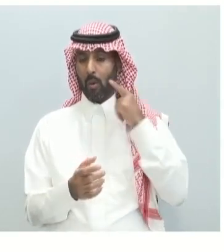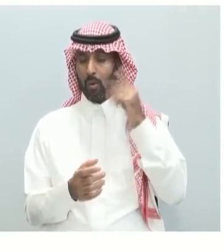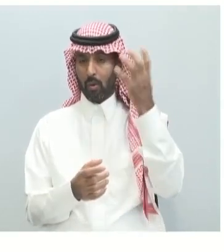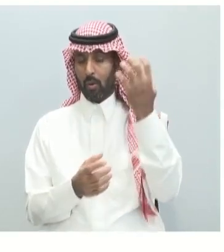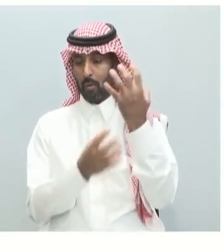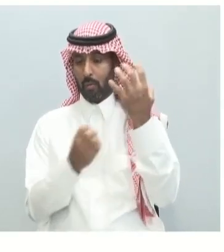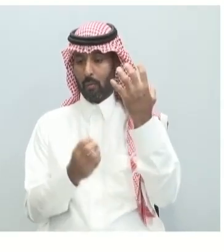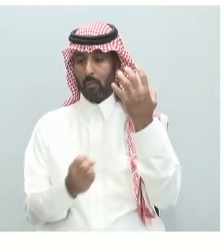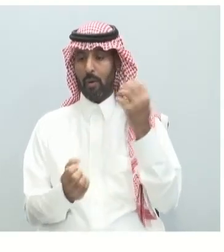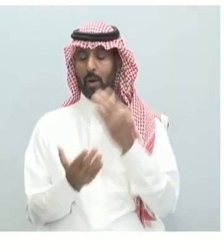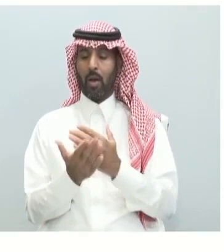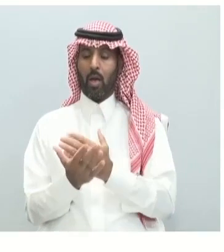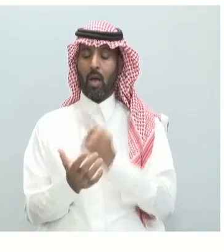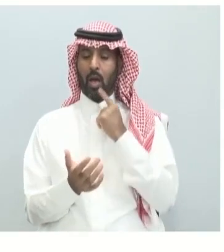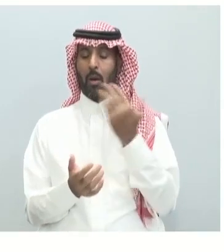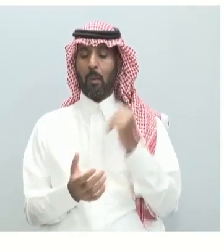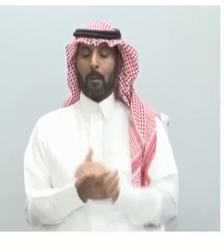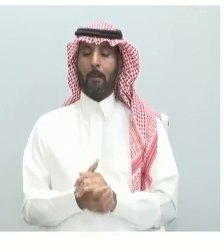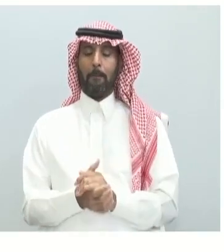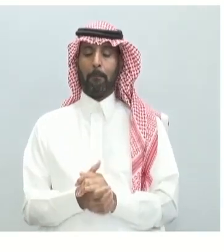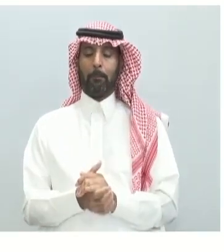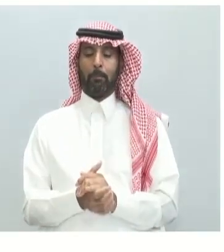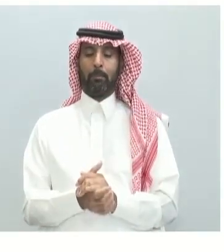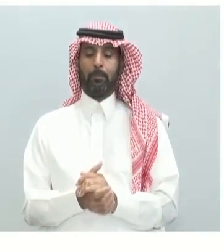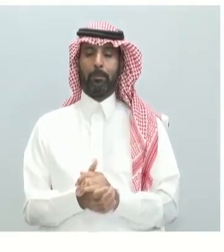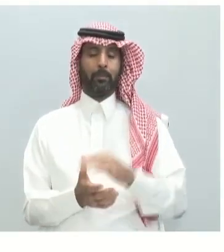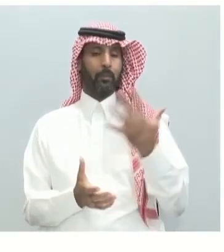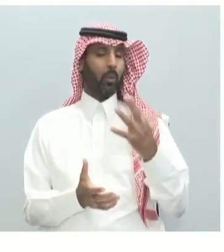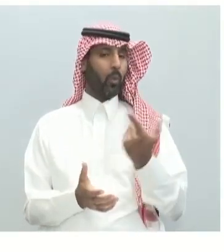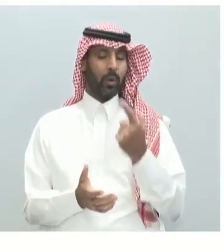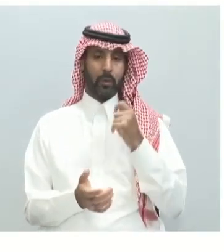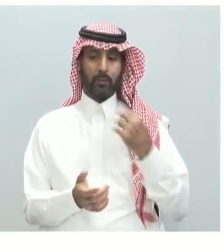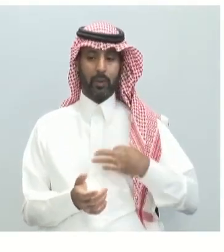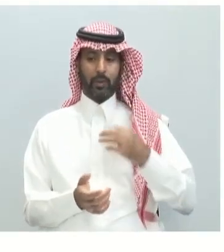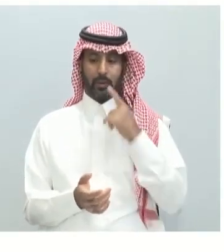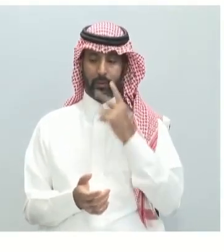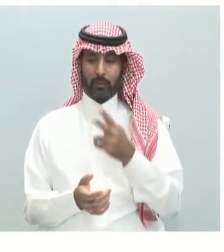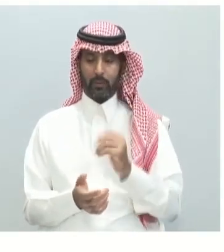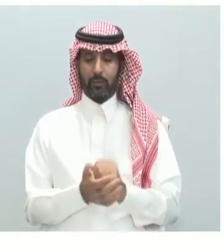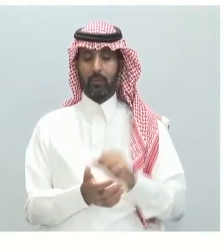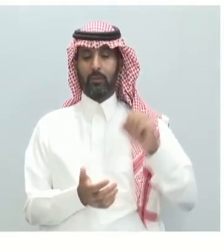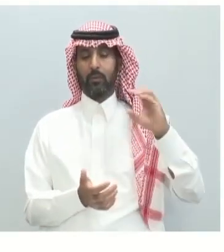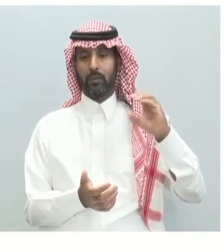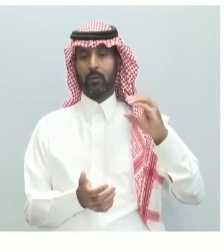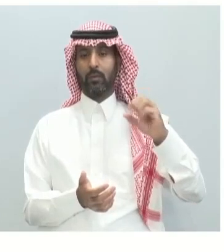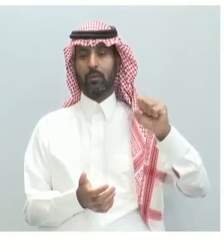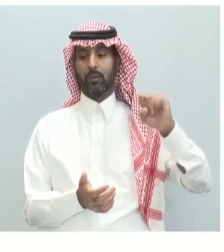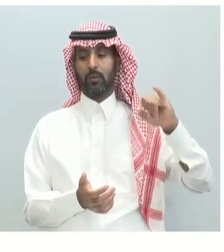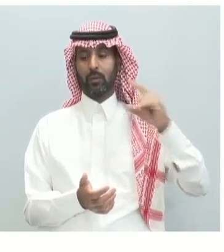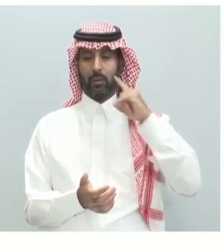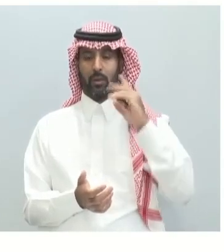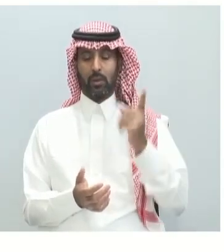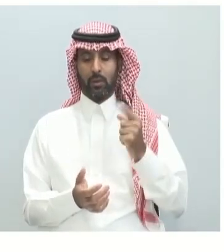season. Then you pick up every week. Number five, one benefit of a CSA for both farmers and